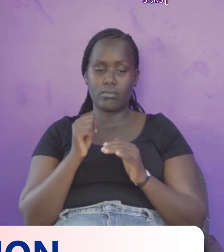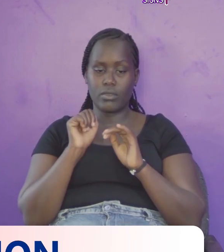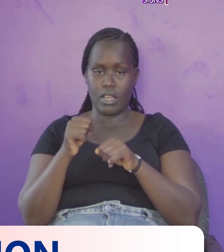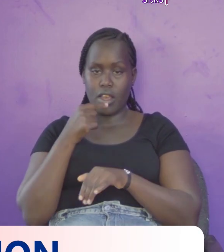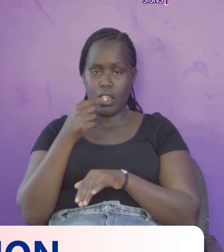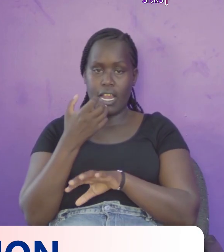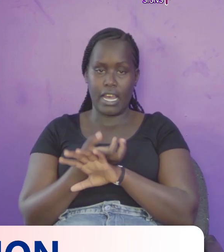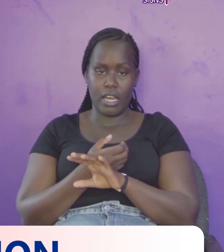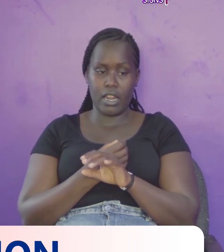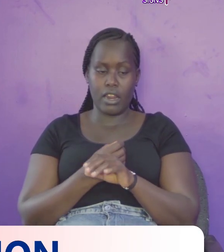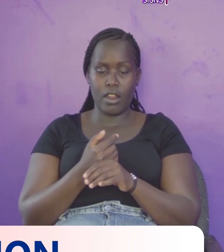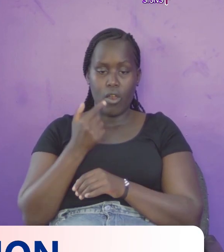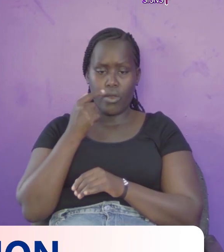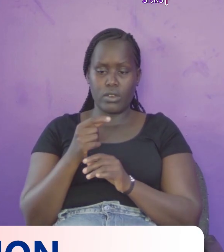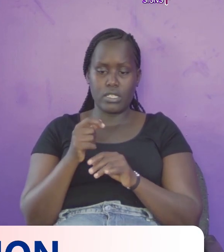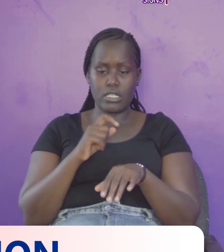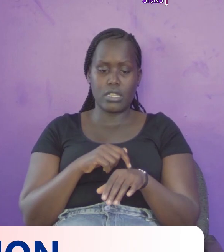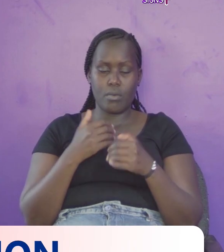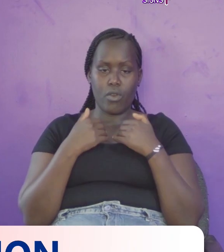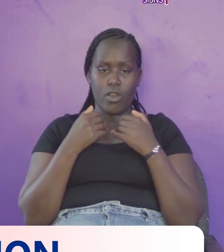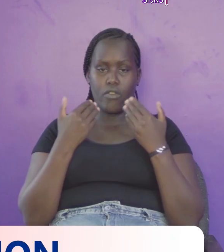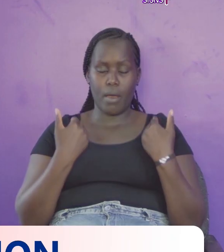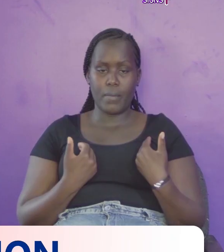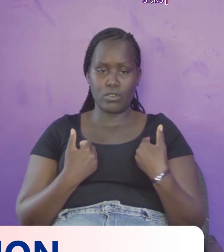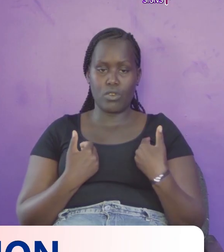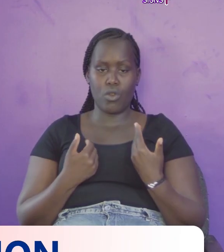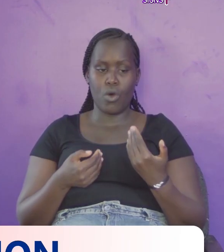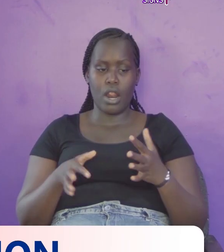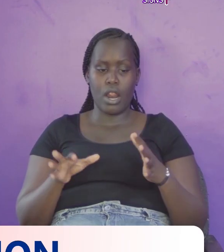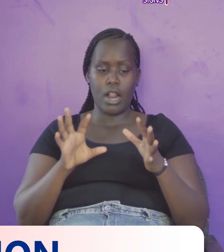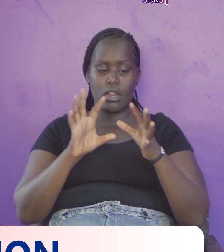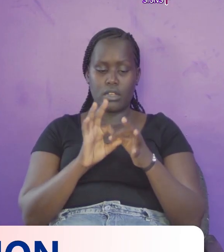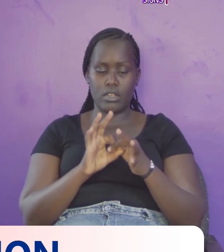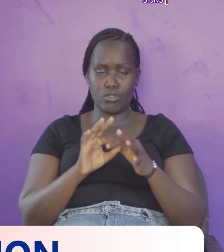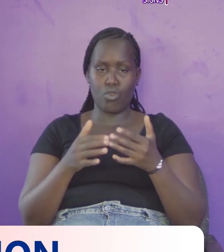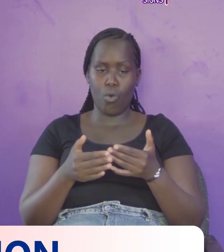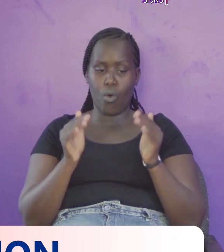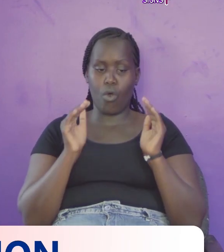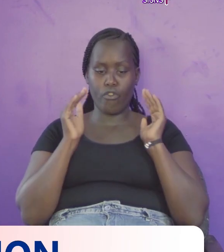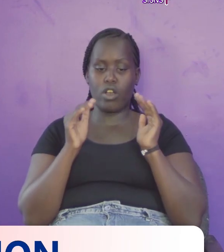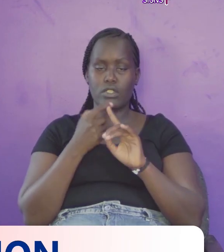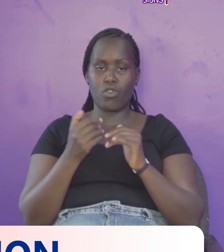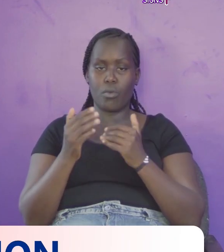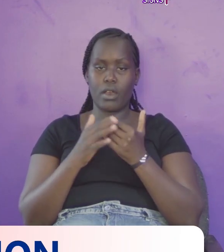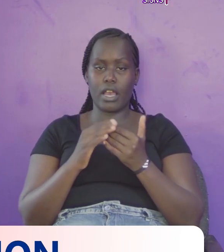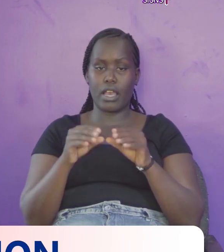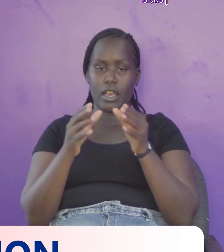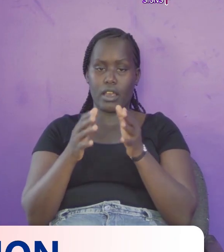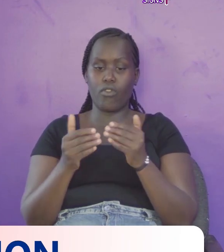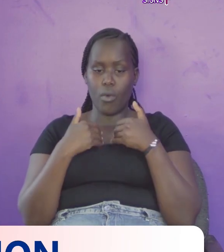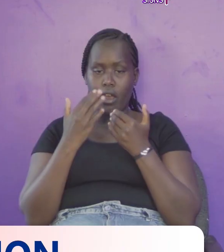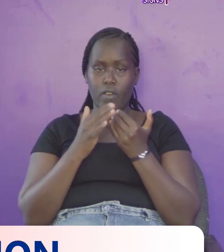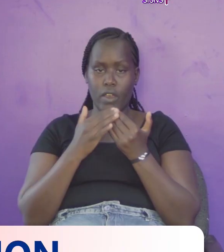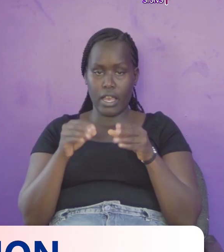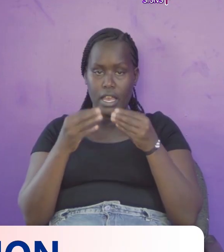Because you see, when you're having a personal touch, a personal attention from a caregiver, there are these caregivers that